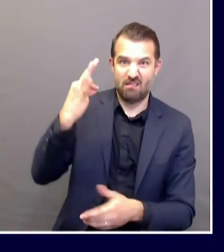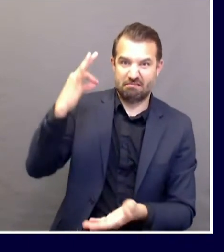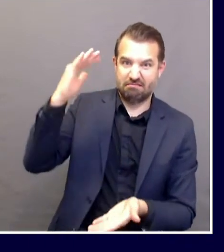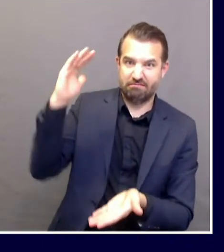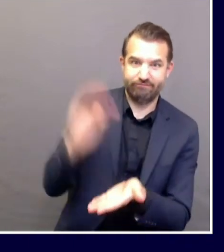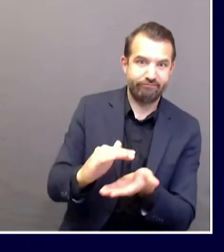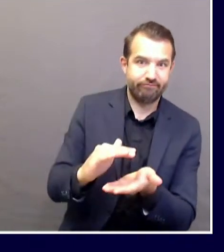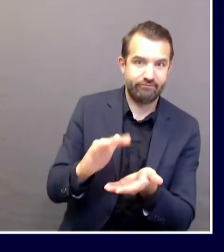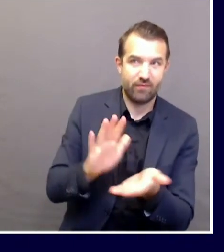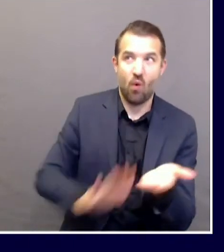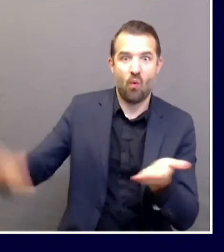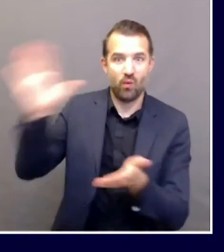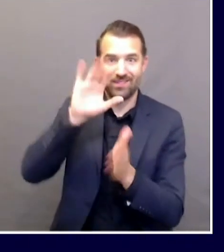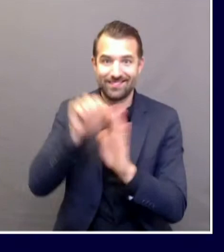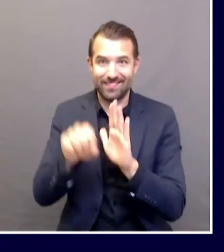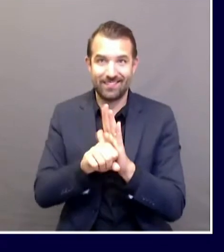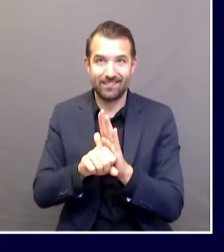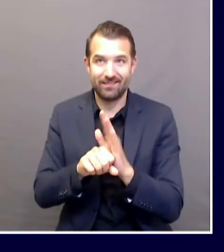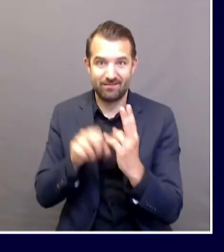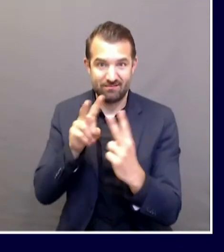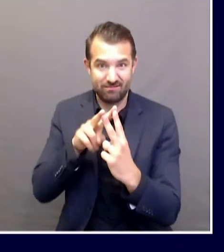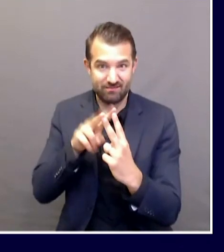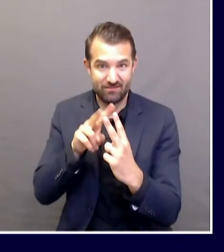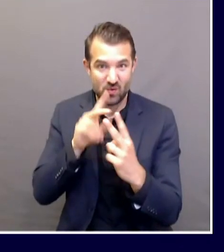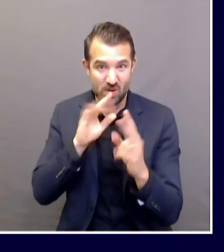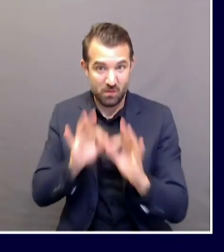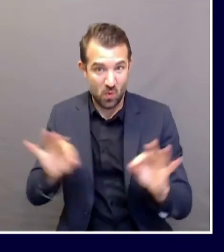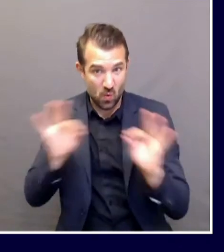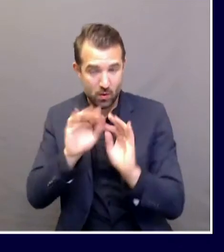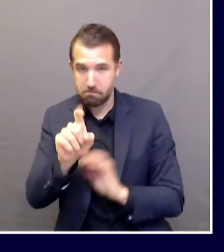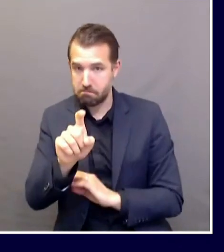latter. You are correct. Right now,